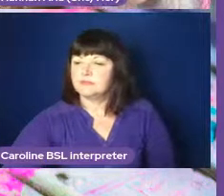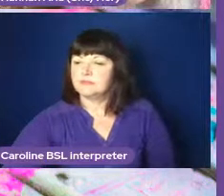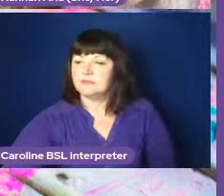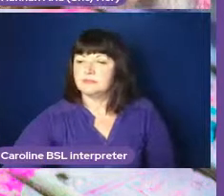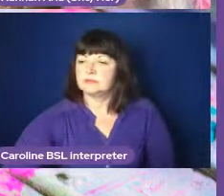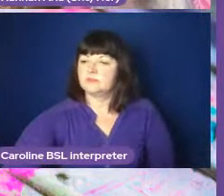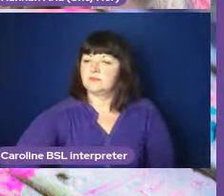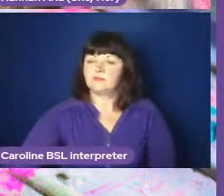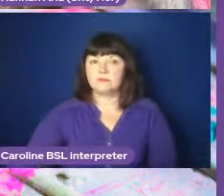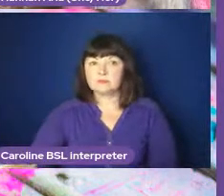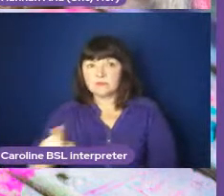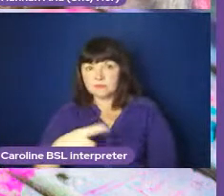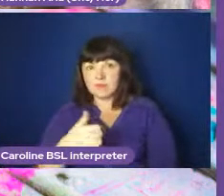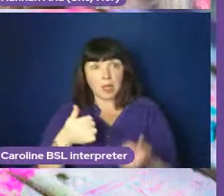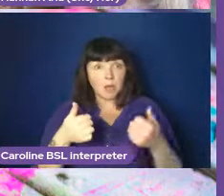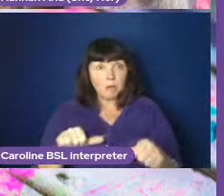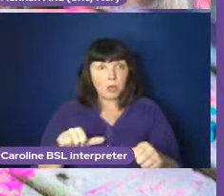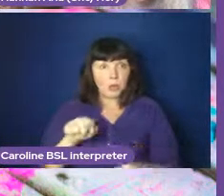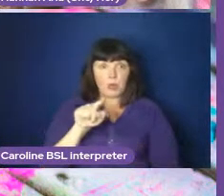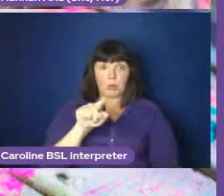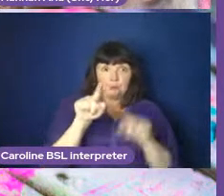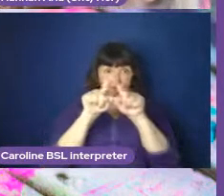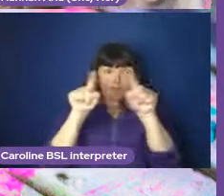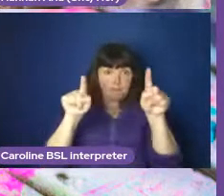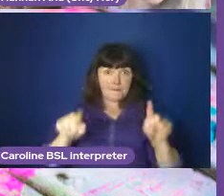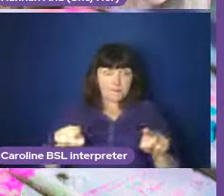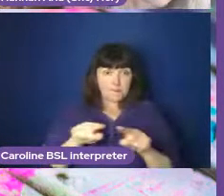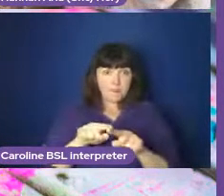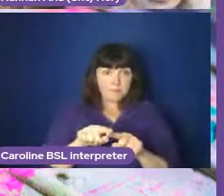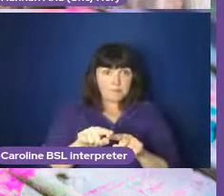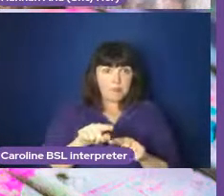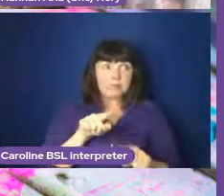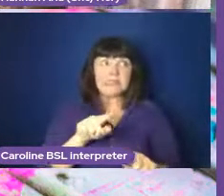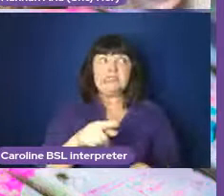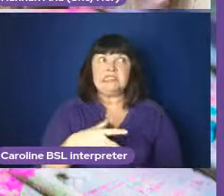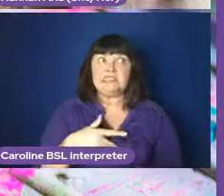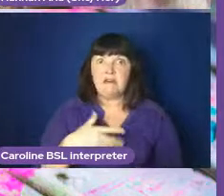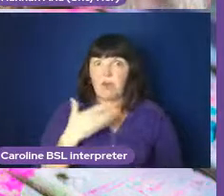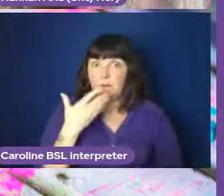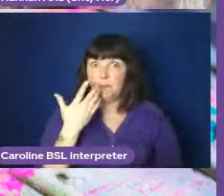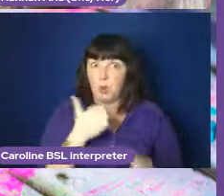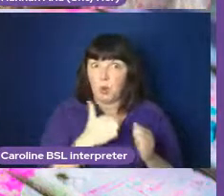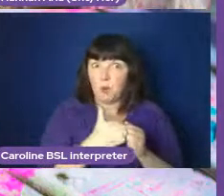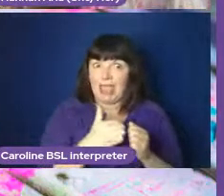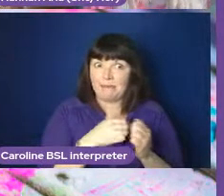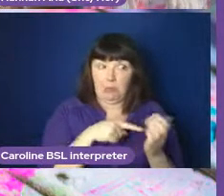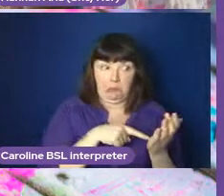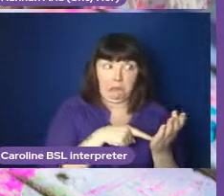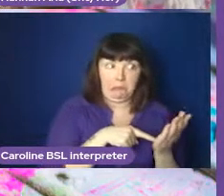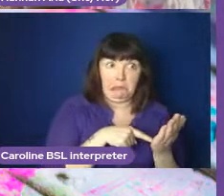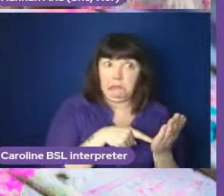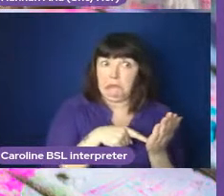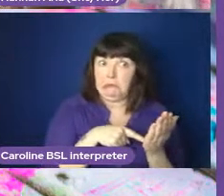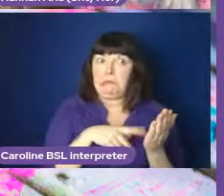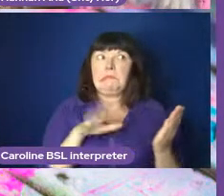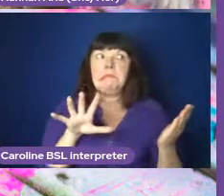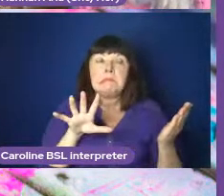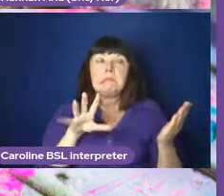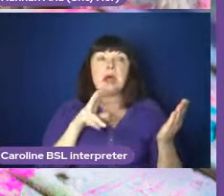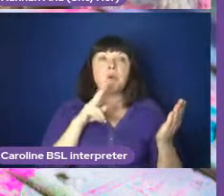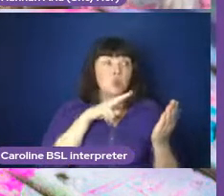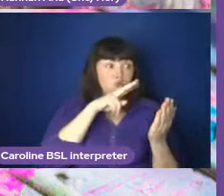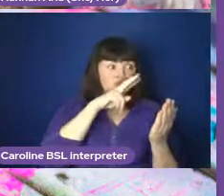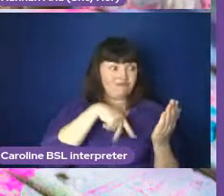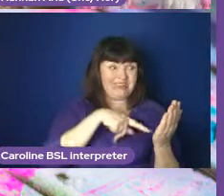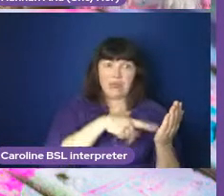Here it is. Now, I haven't got my piece of paper, Sally. I was going to read out all of the stuff that you